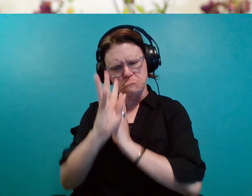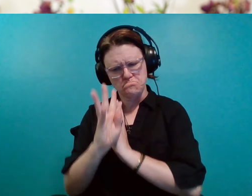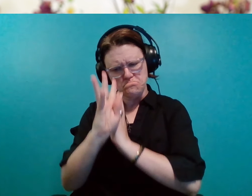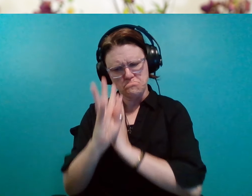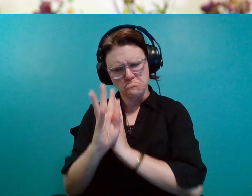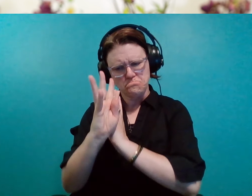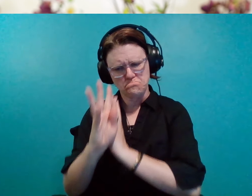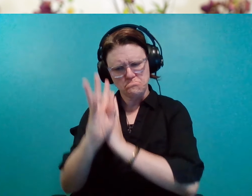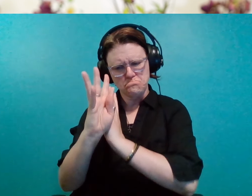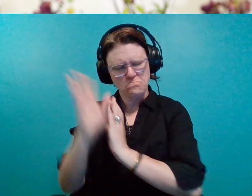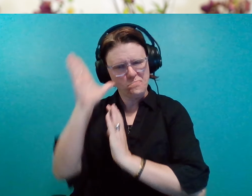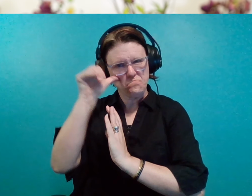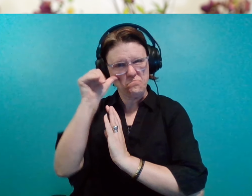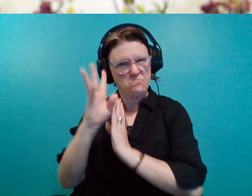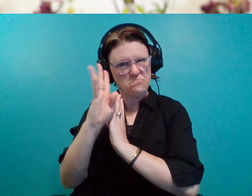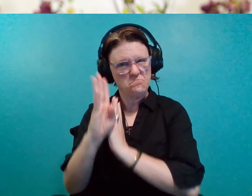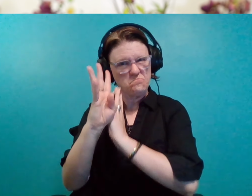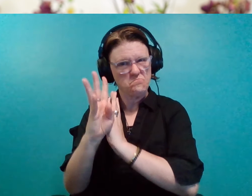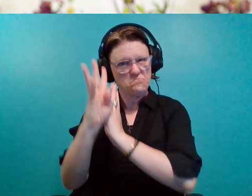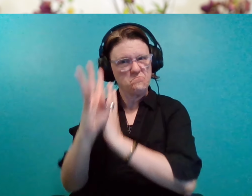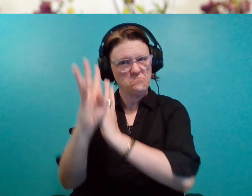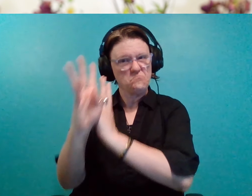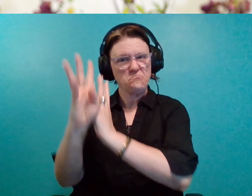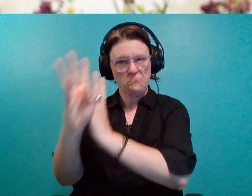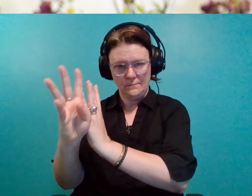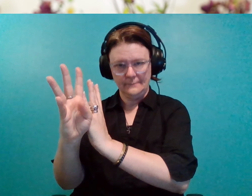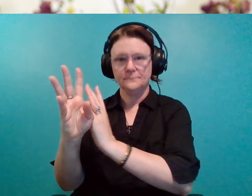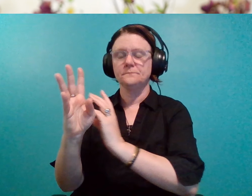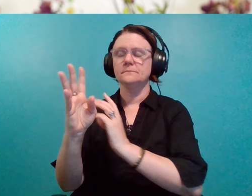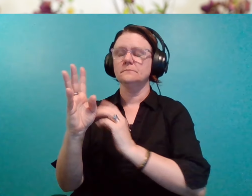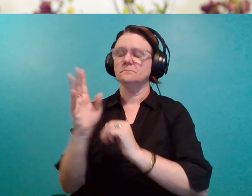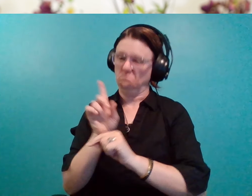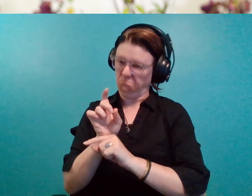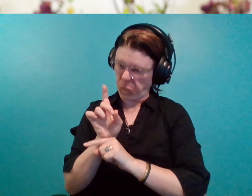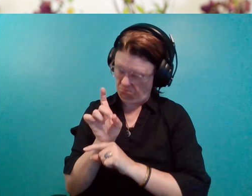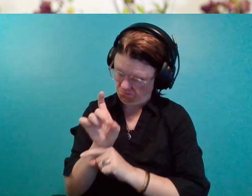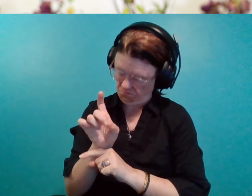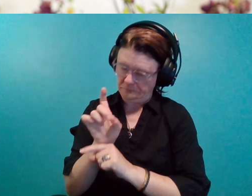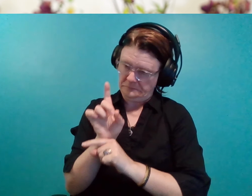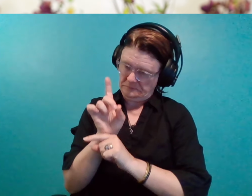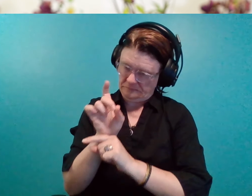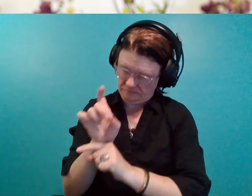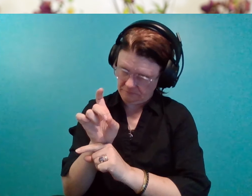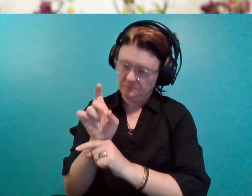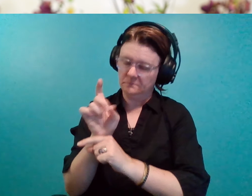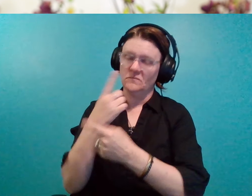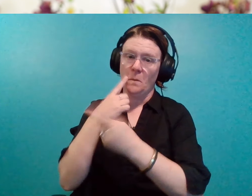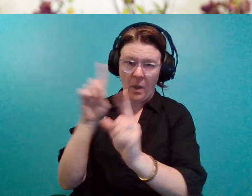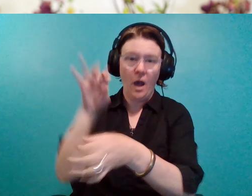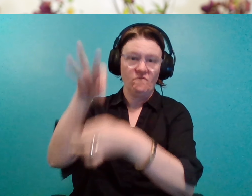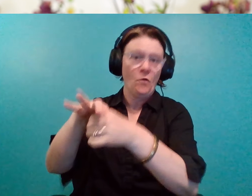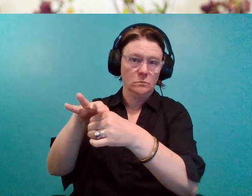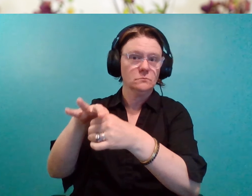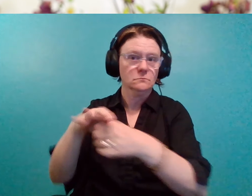I stayed persistent, and so I made sure that I did what I had to do to go and